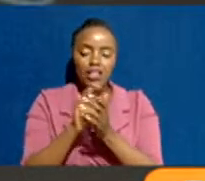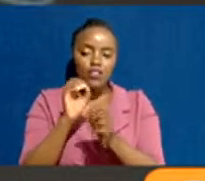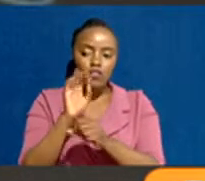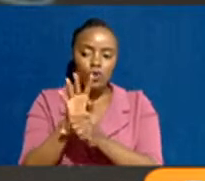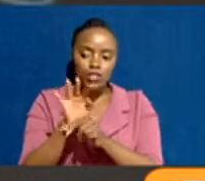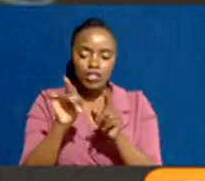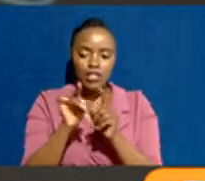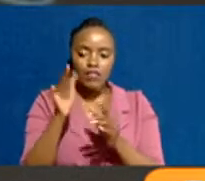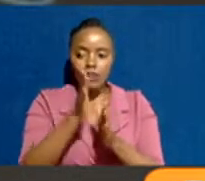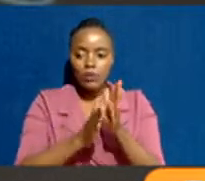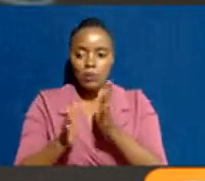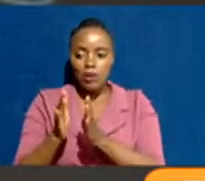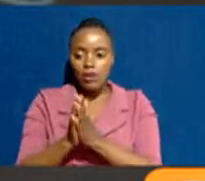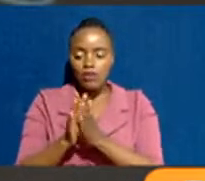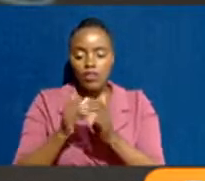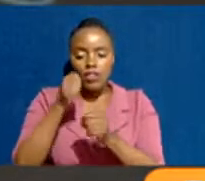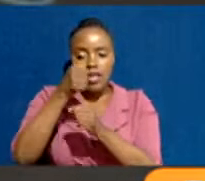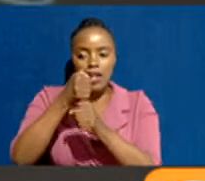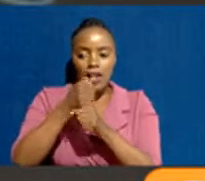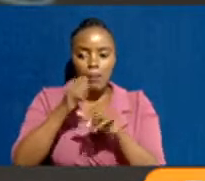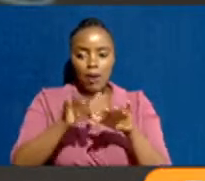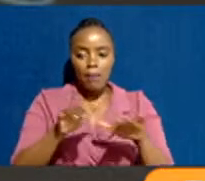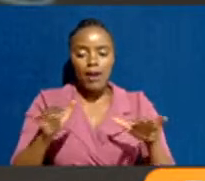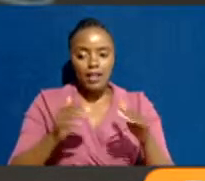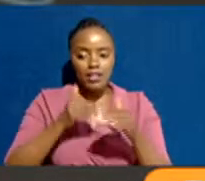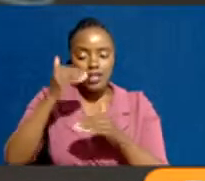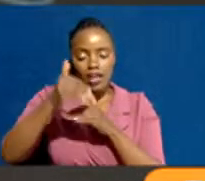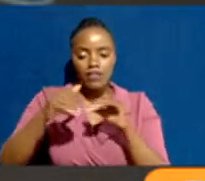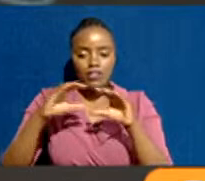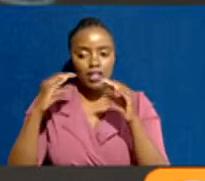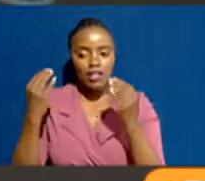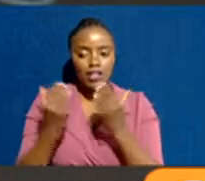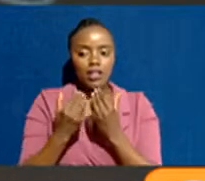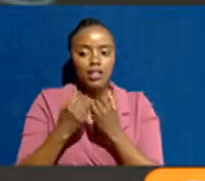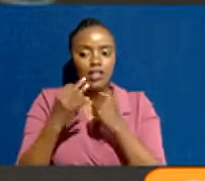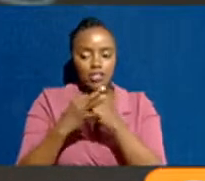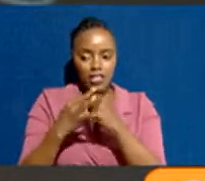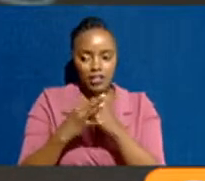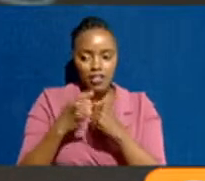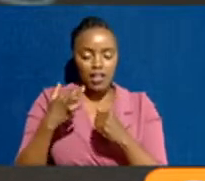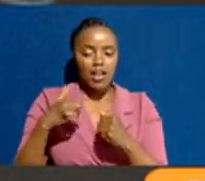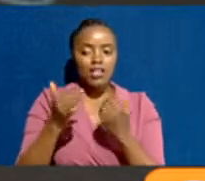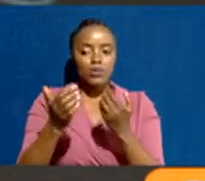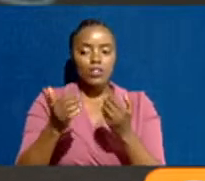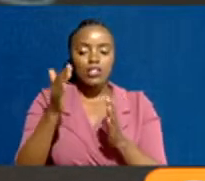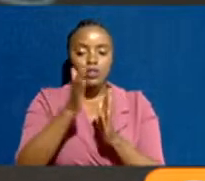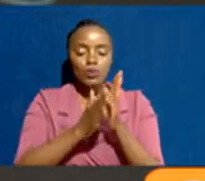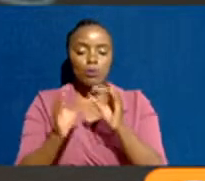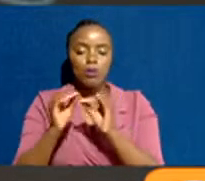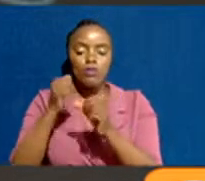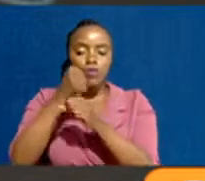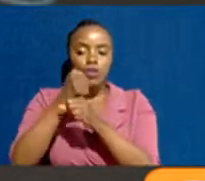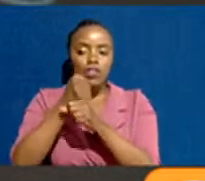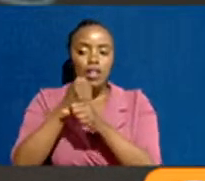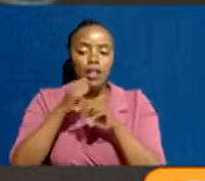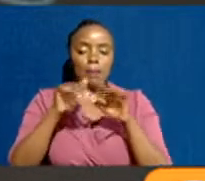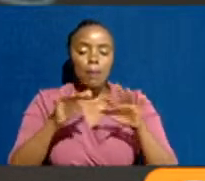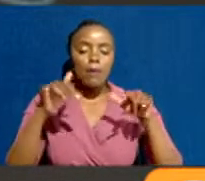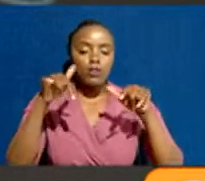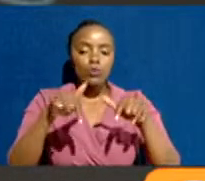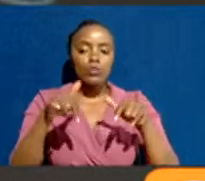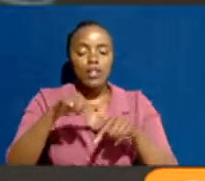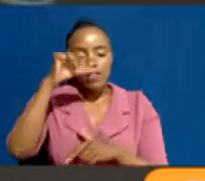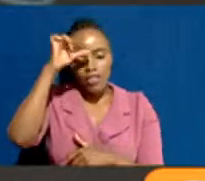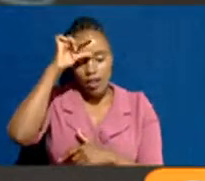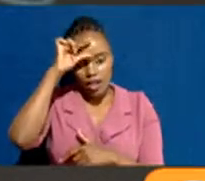to prepare them for the labor market after class 8? We don't need to prepare them for the labor market. Today, the government